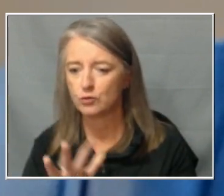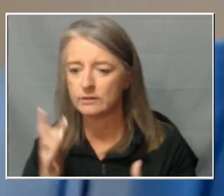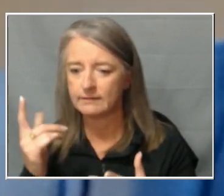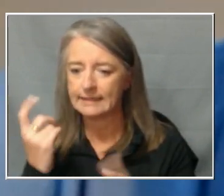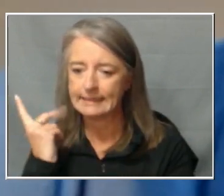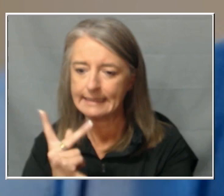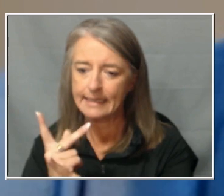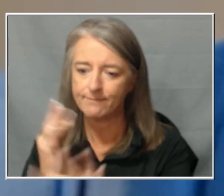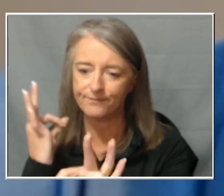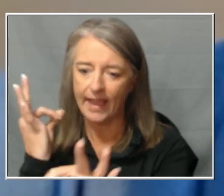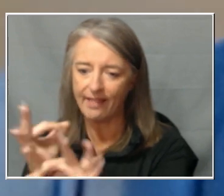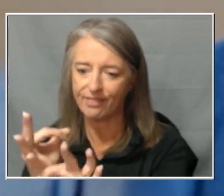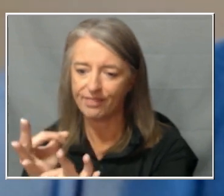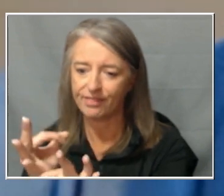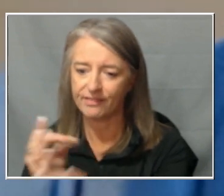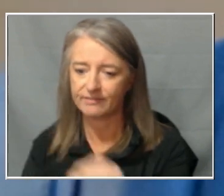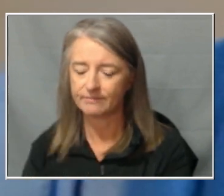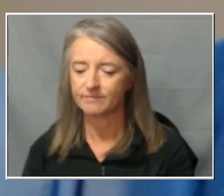faith.